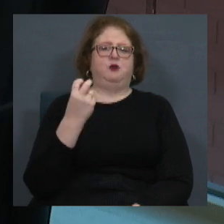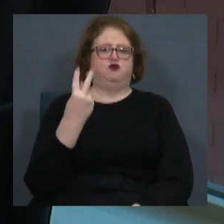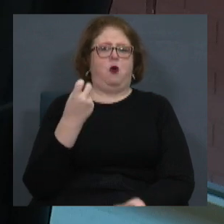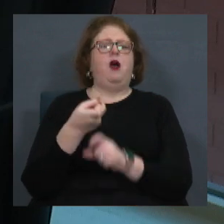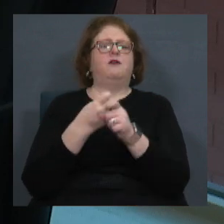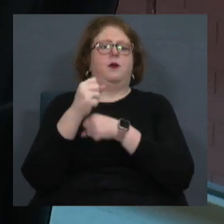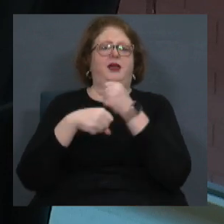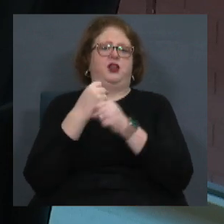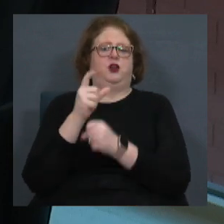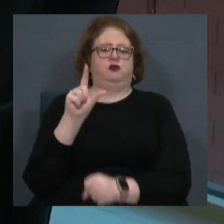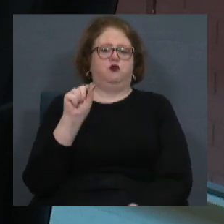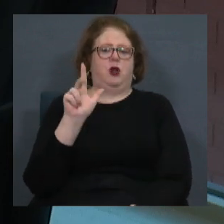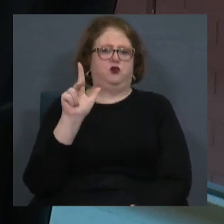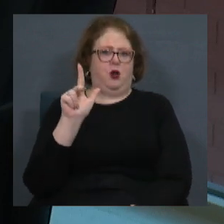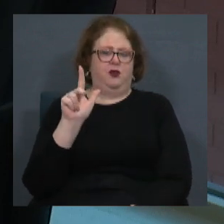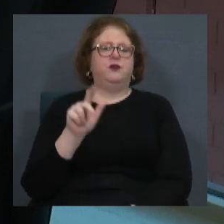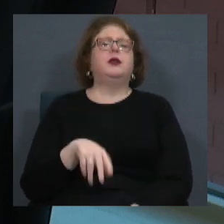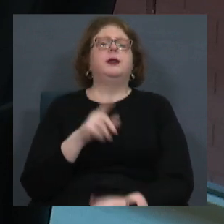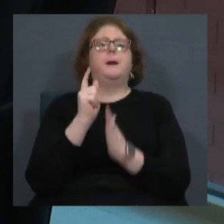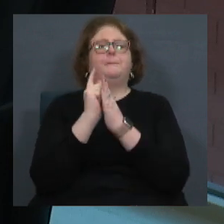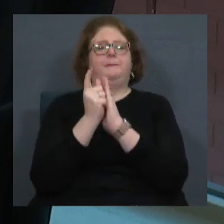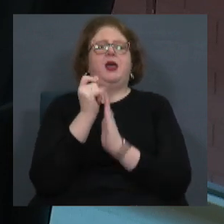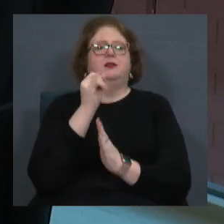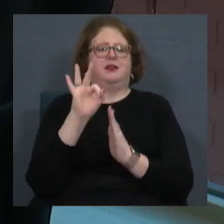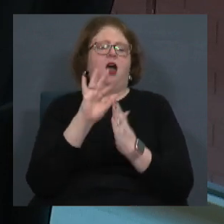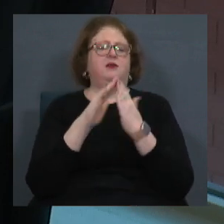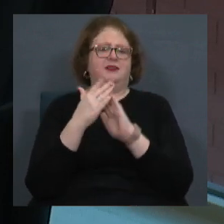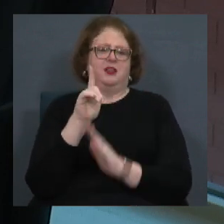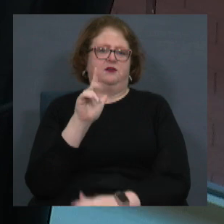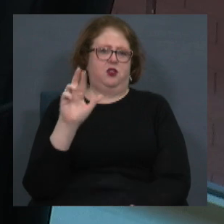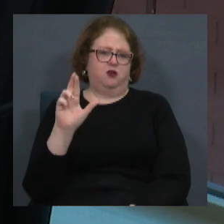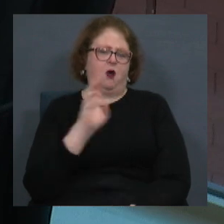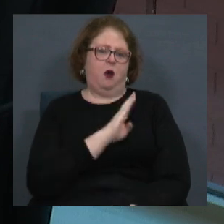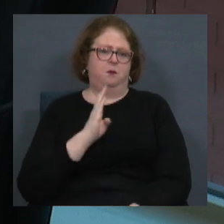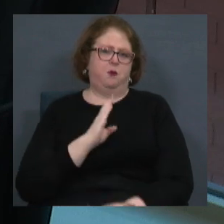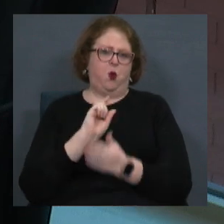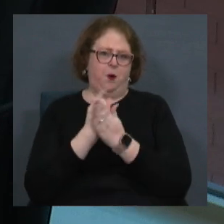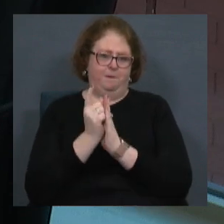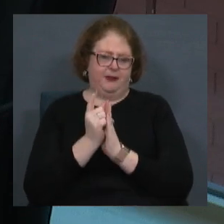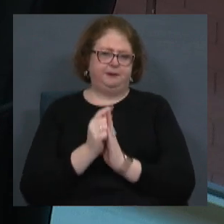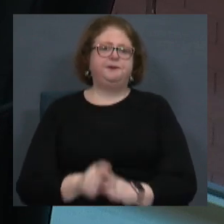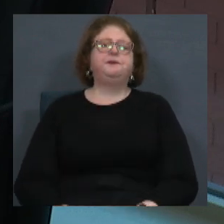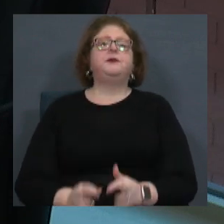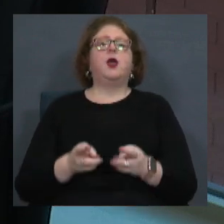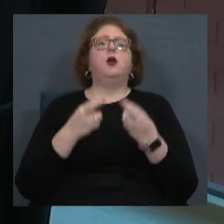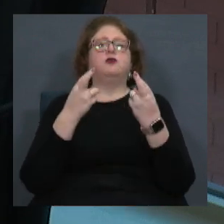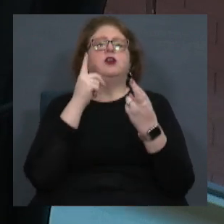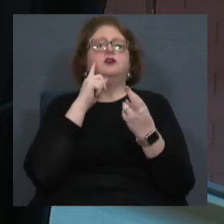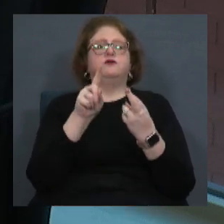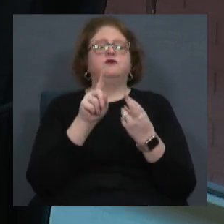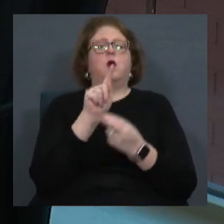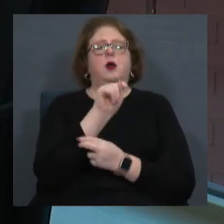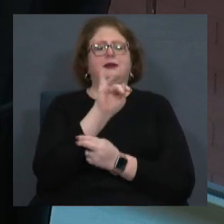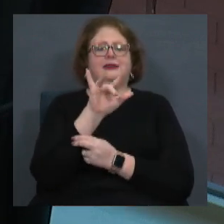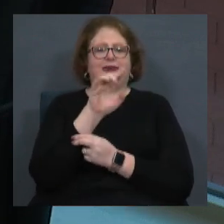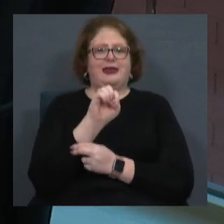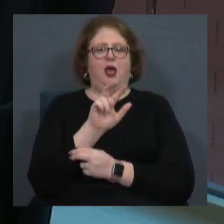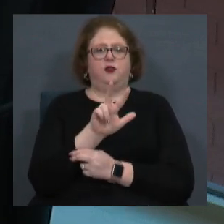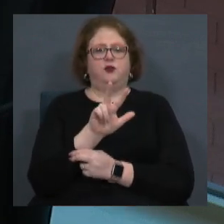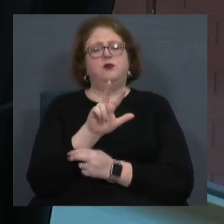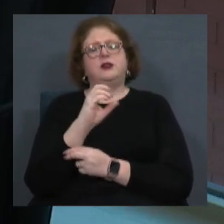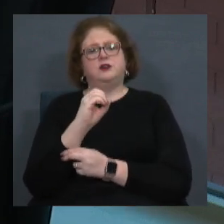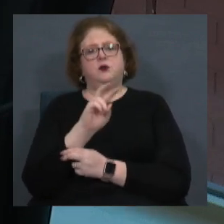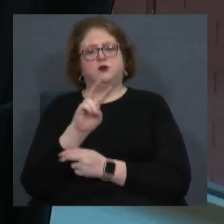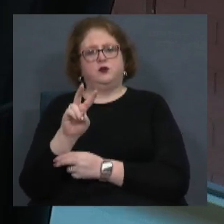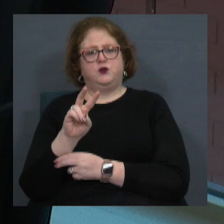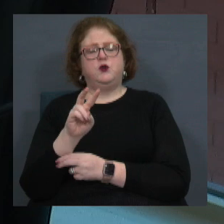2023 minutes of the Little Rock City Board of Directors meeting. A resolution to transfer the title of property located at 3022 West 16th